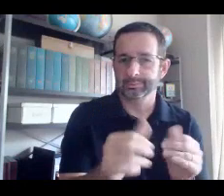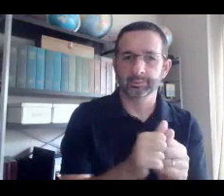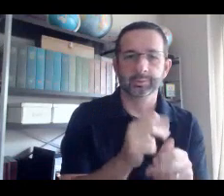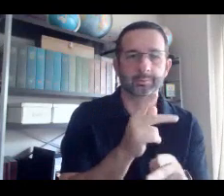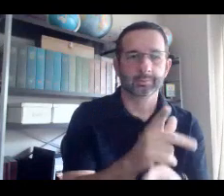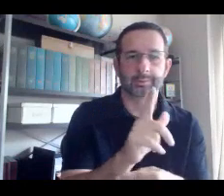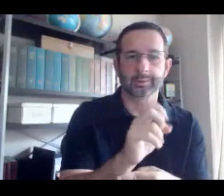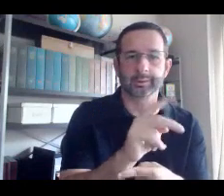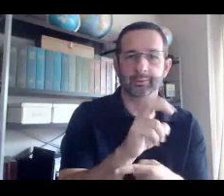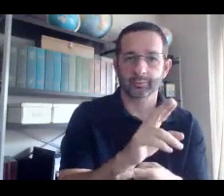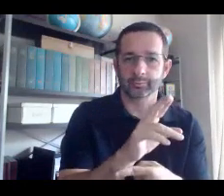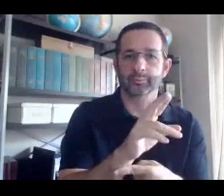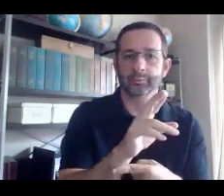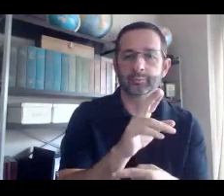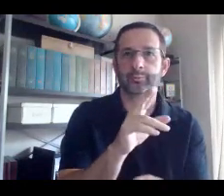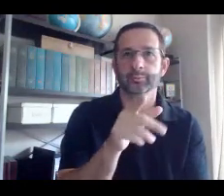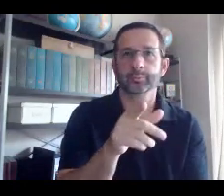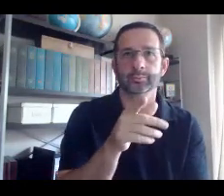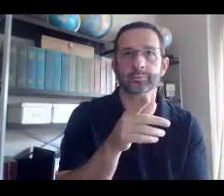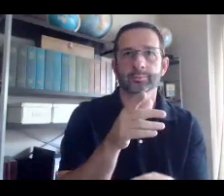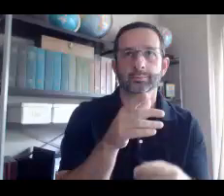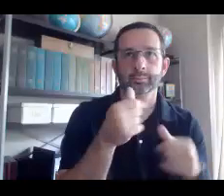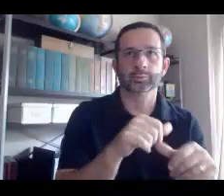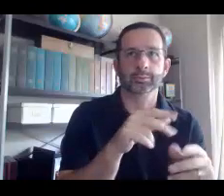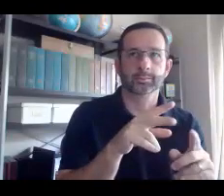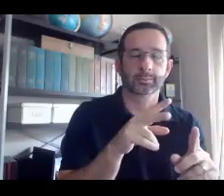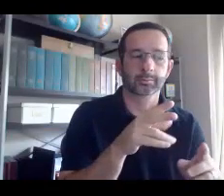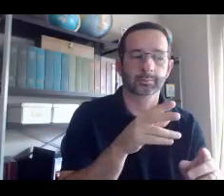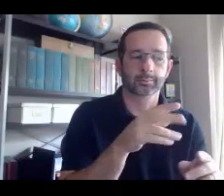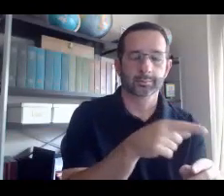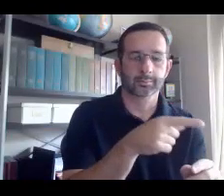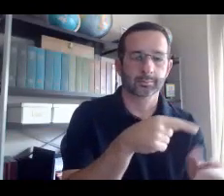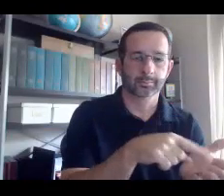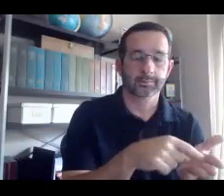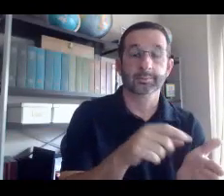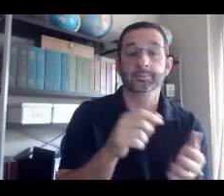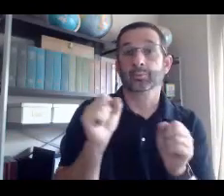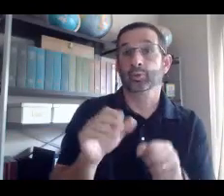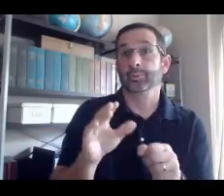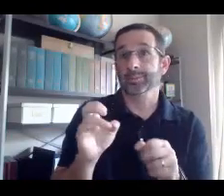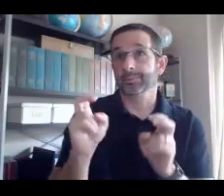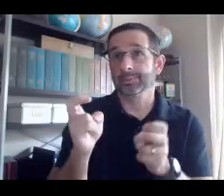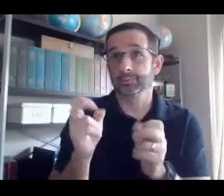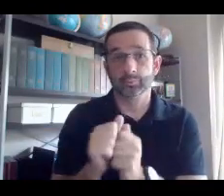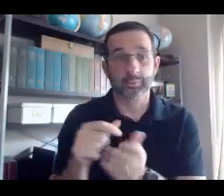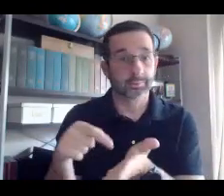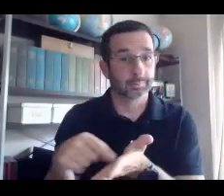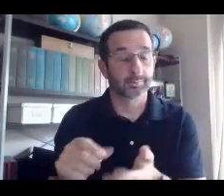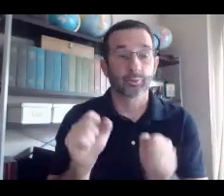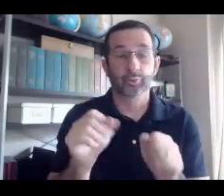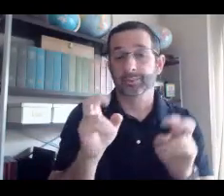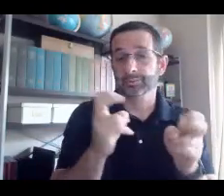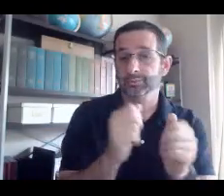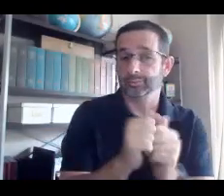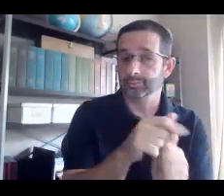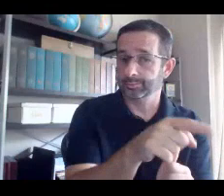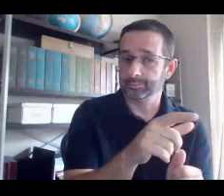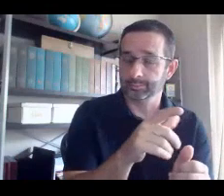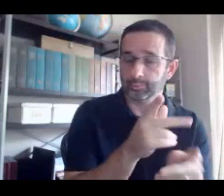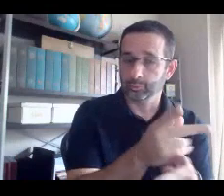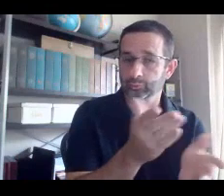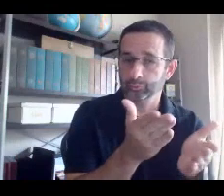in a while, we will see some delayed payments based upon what lender the payments are sent to. It also